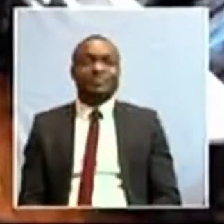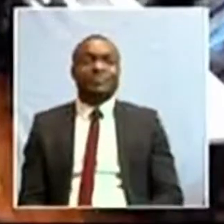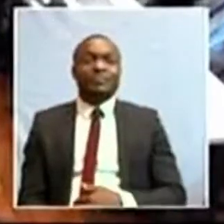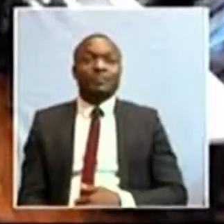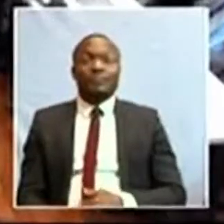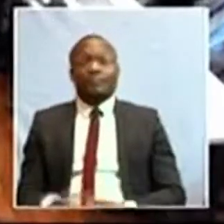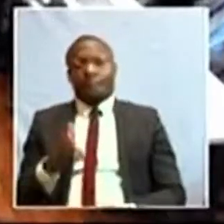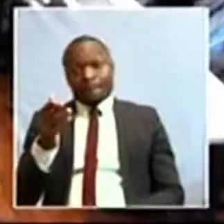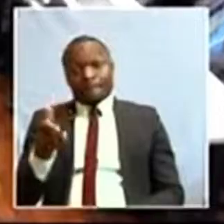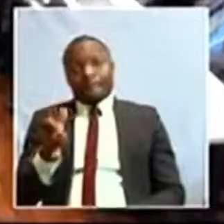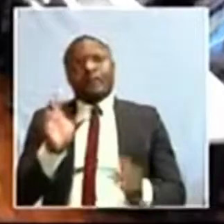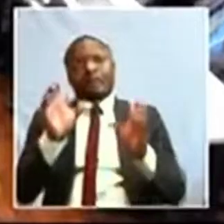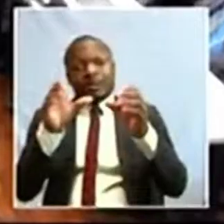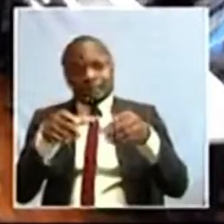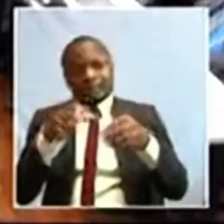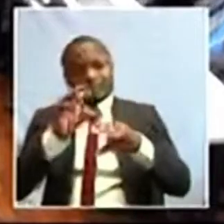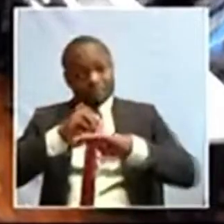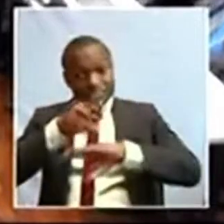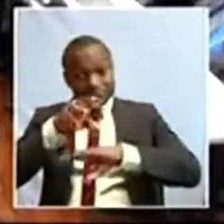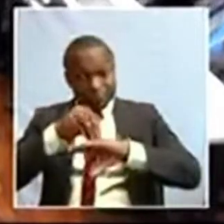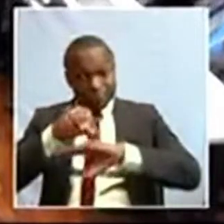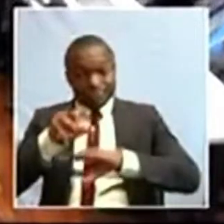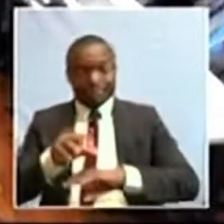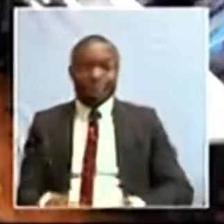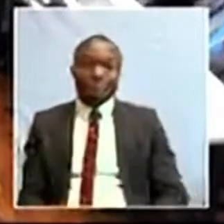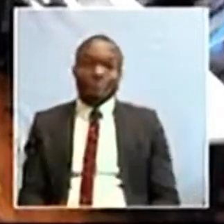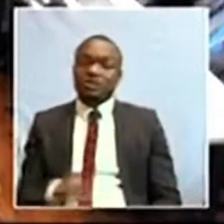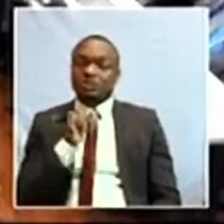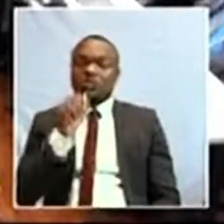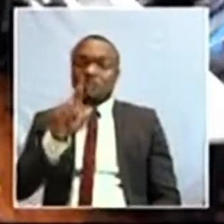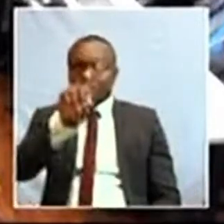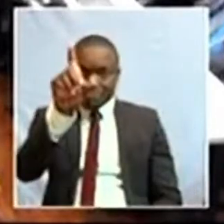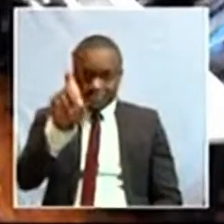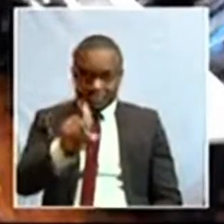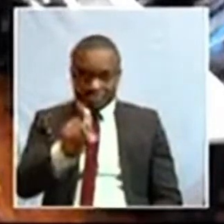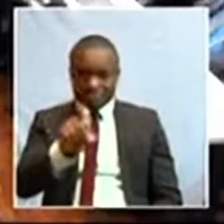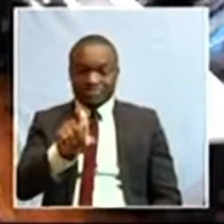That was council. Another question from